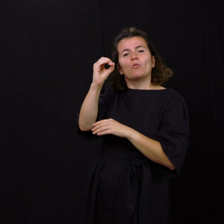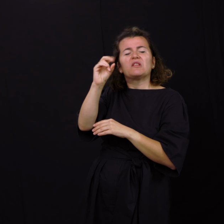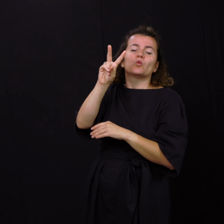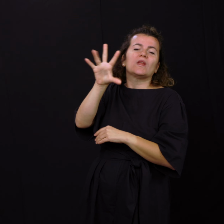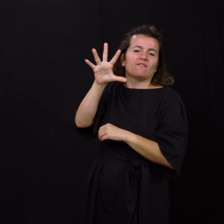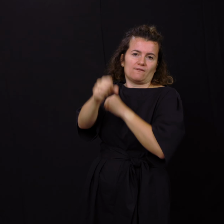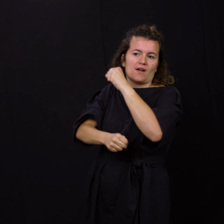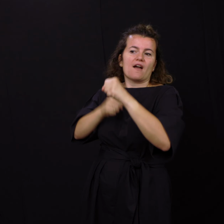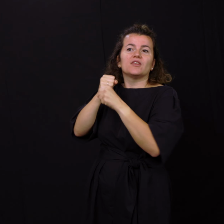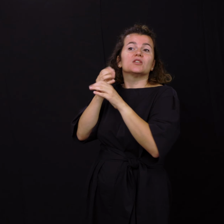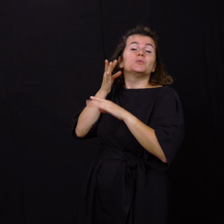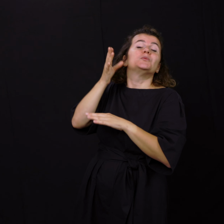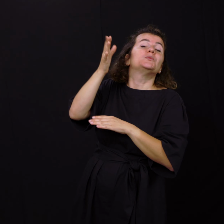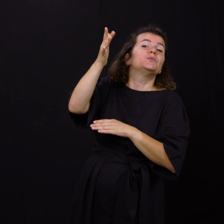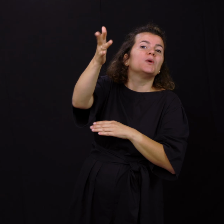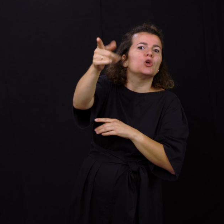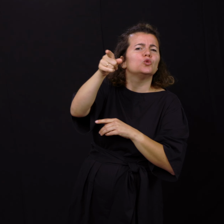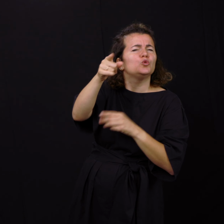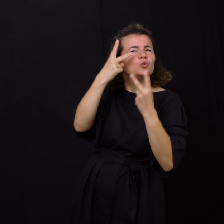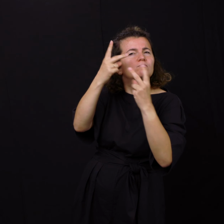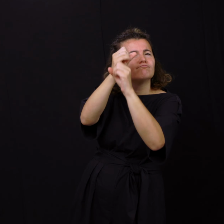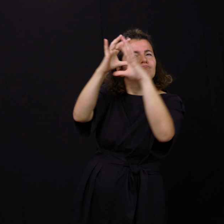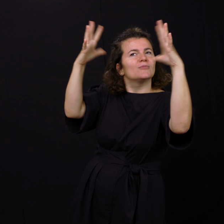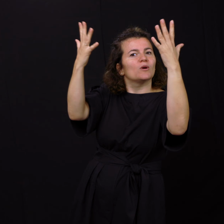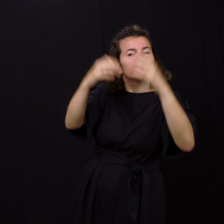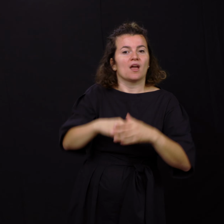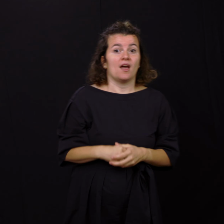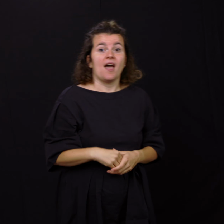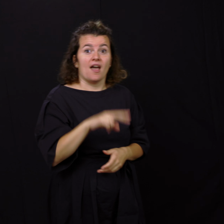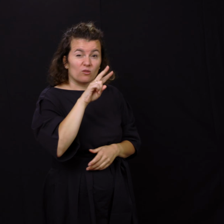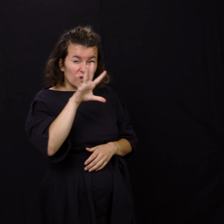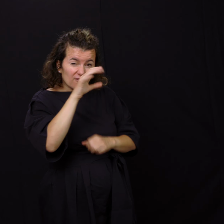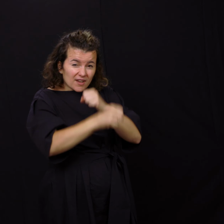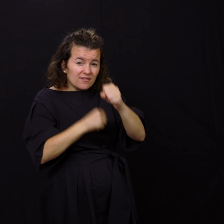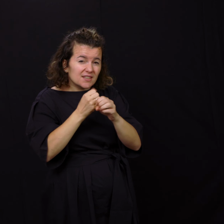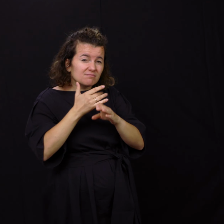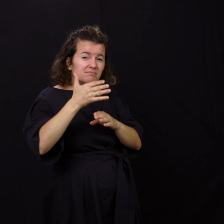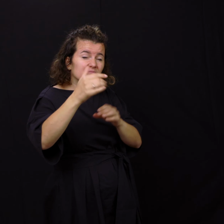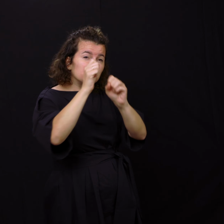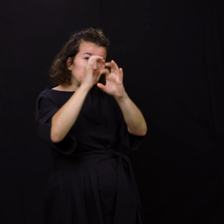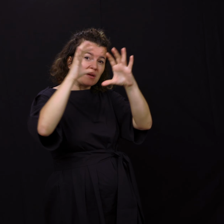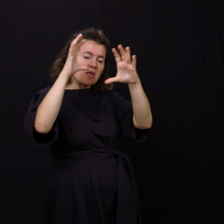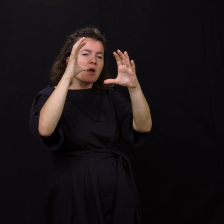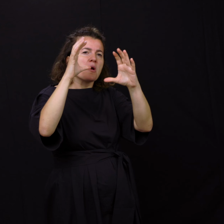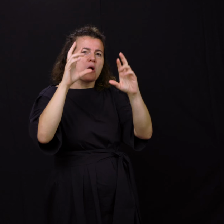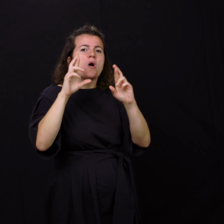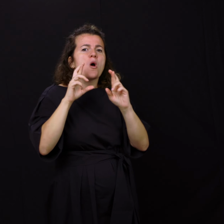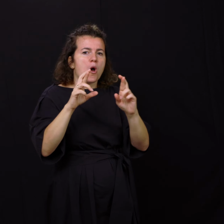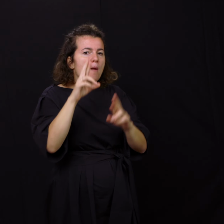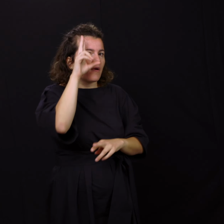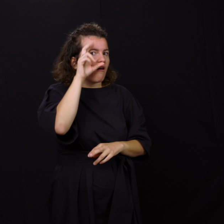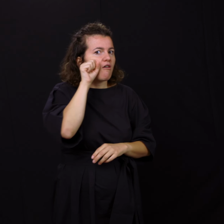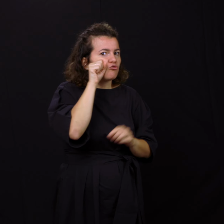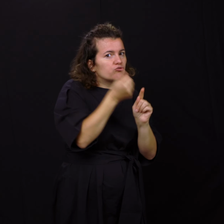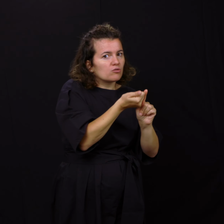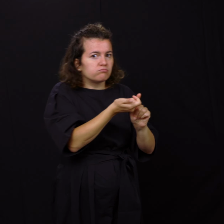25 years, I really would hope that we do have some kind of treatment for most of the people with Usher syndrome,